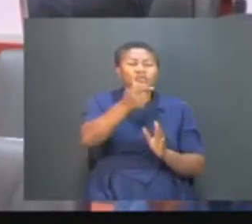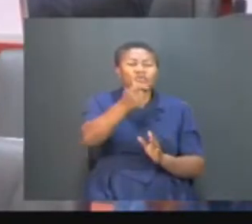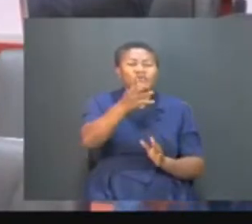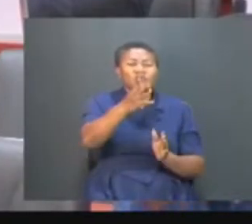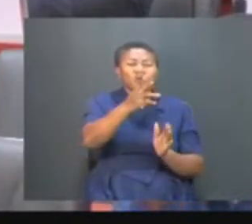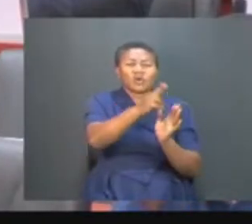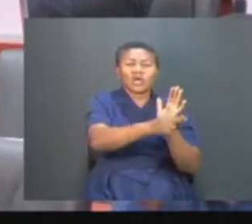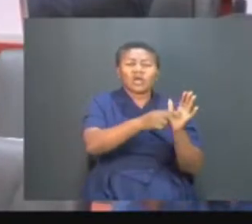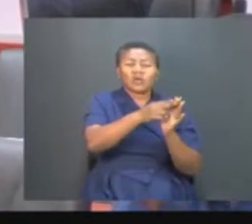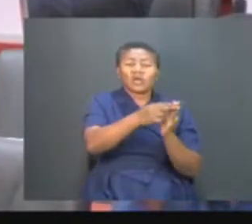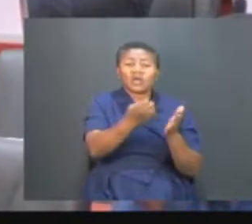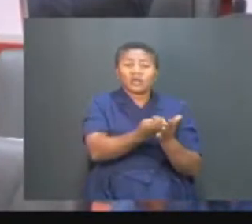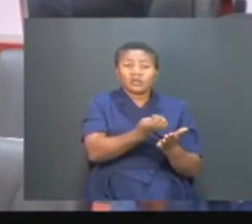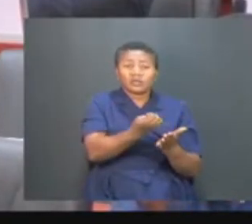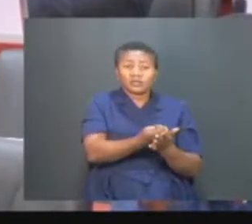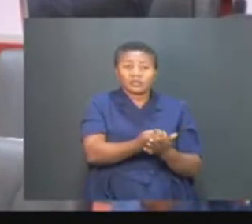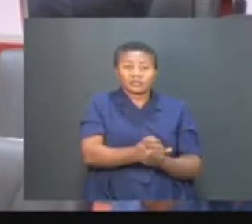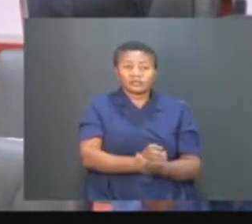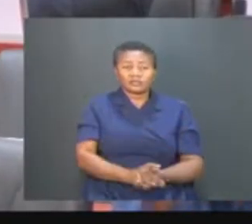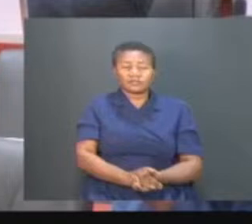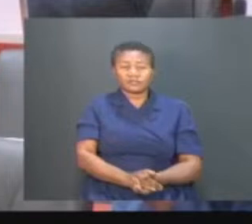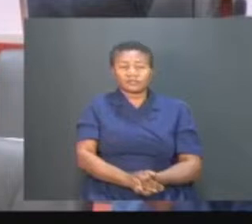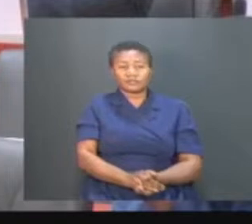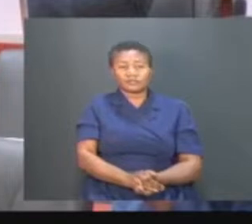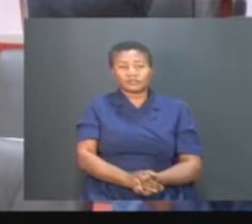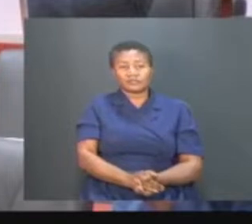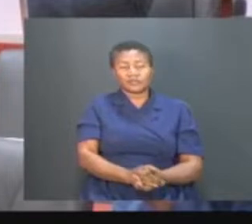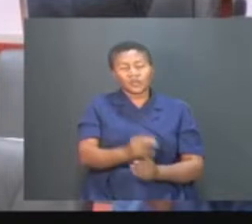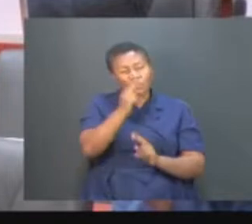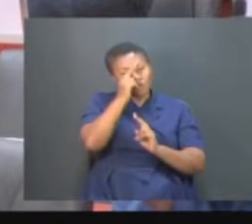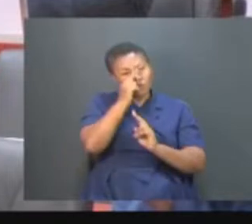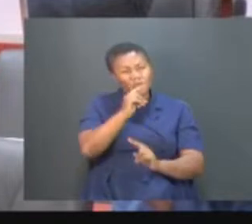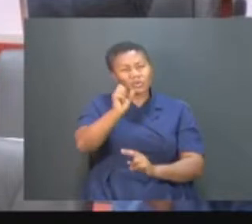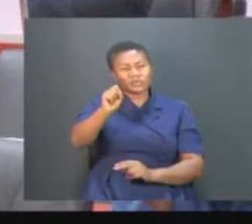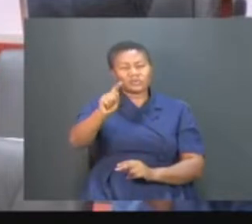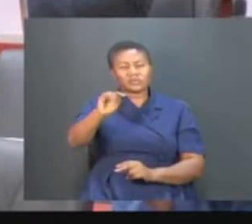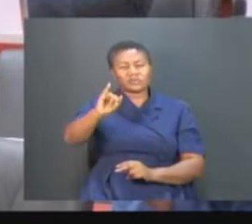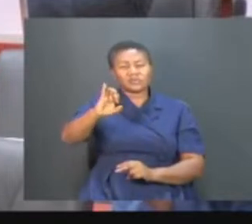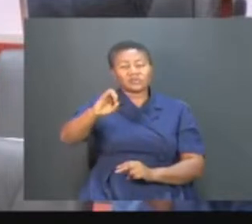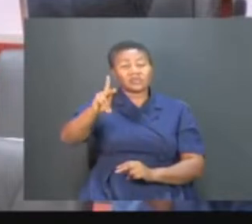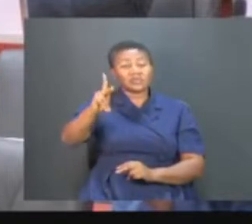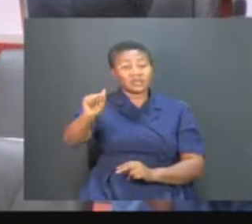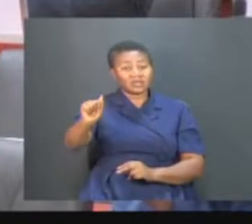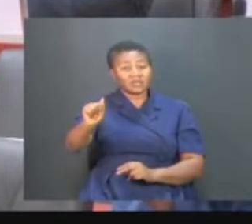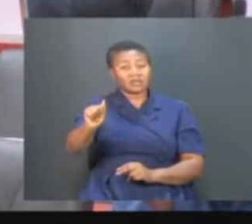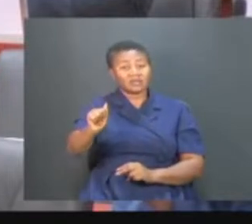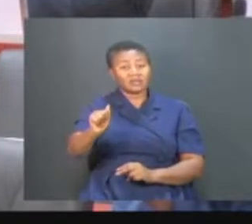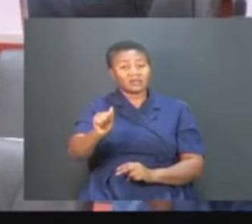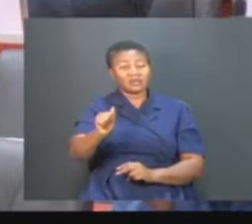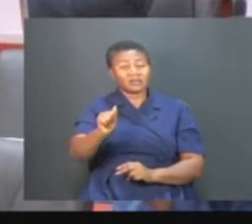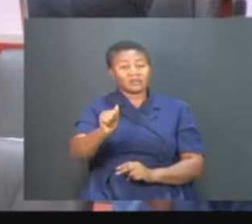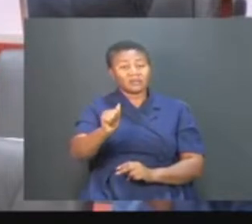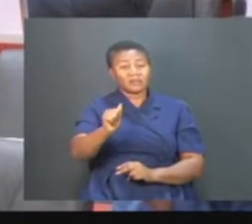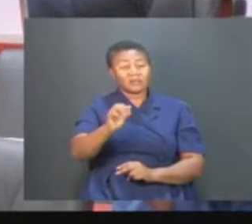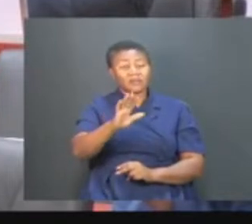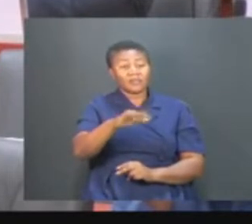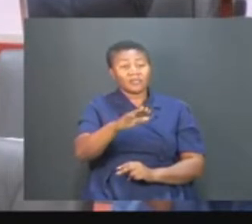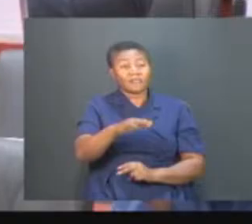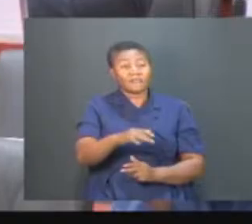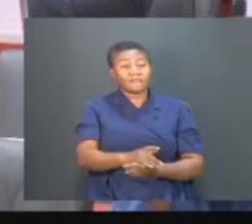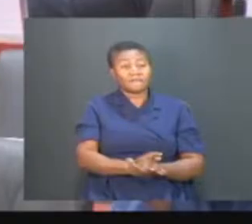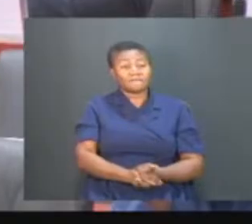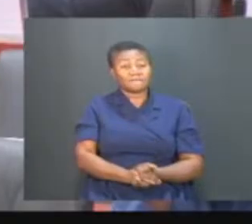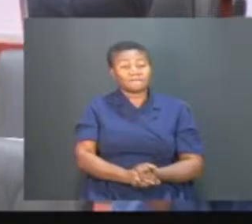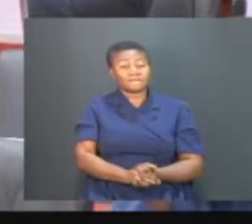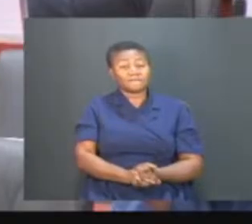Speaker, let's take to page 12. Honorable Speaker. Honorable Stephen Namwa,